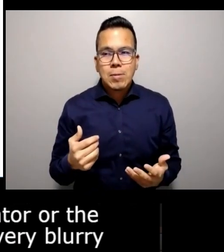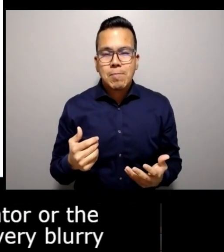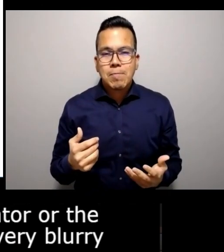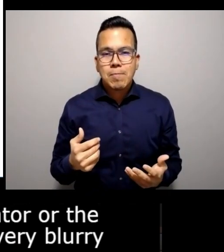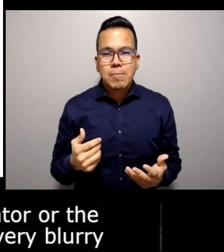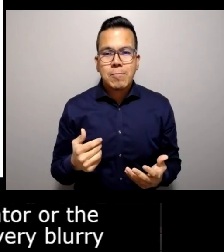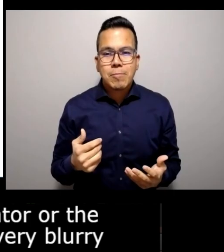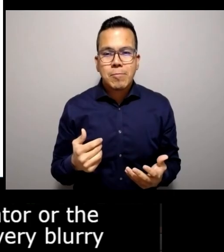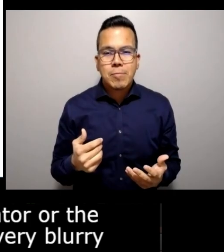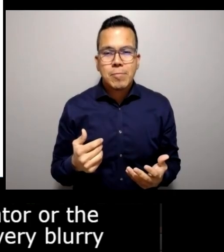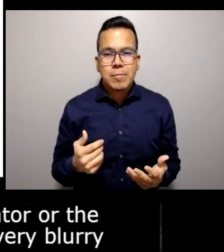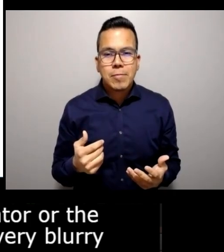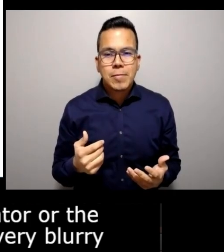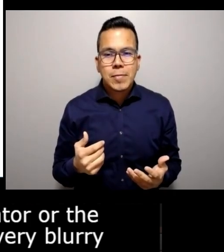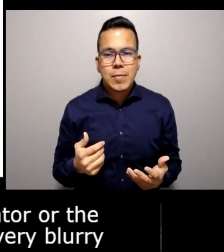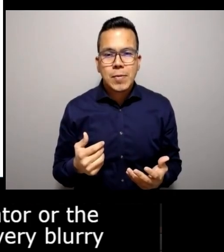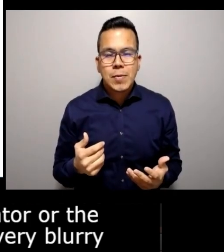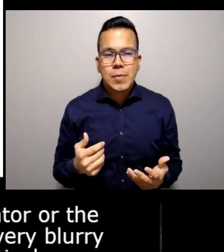So this